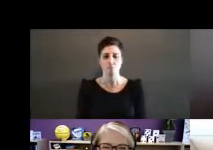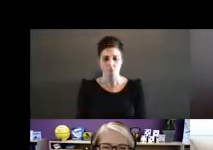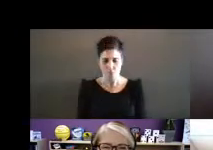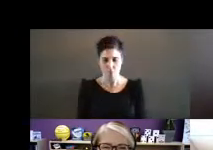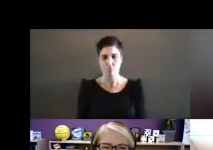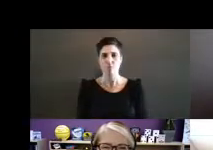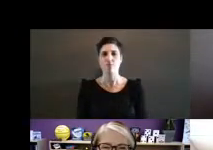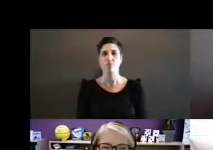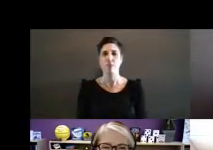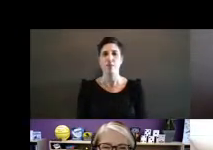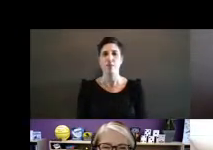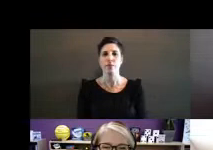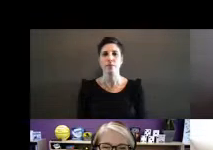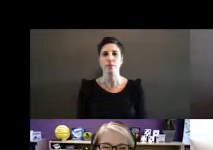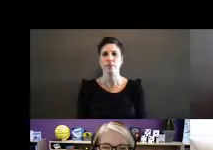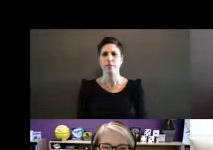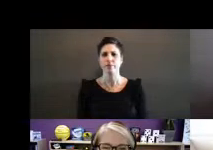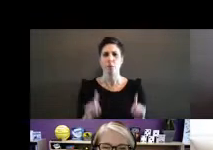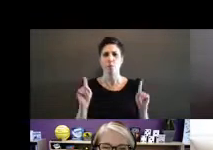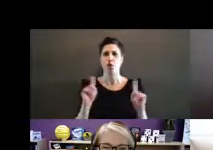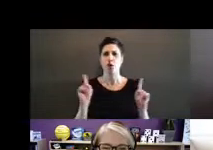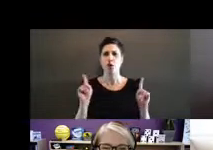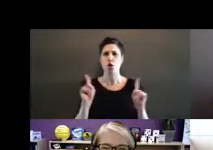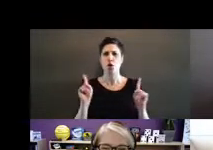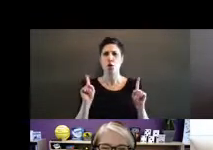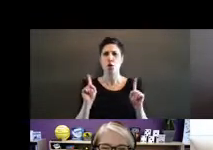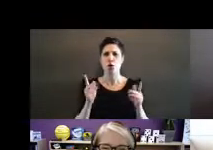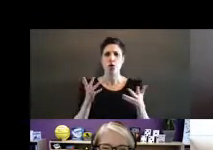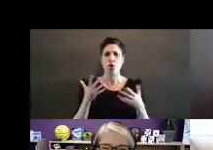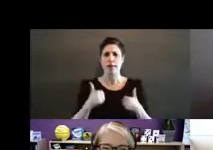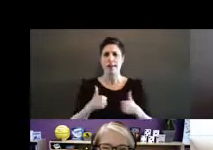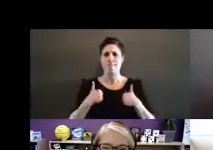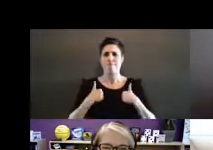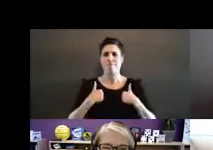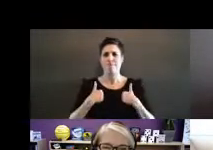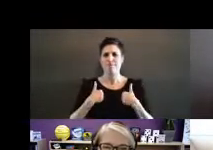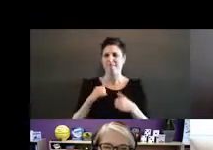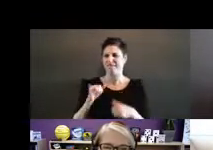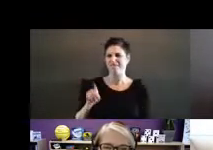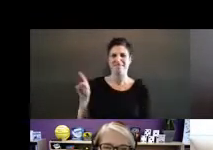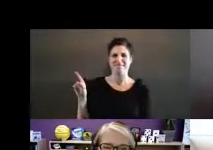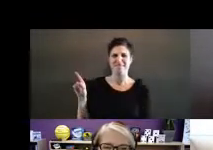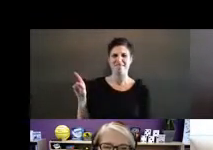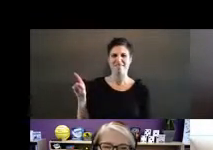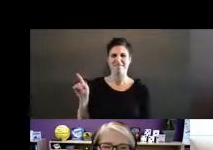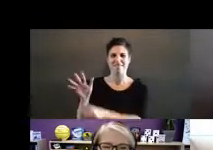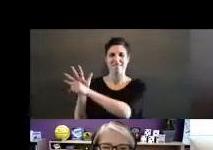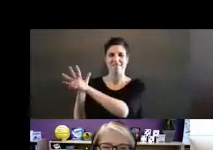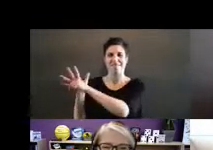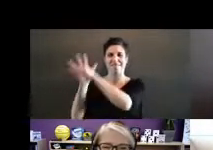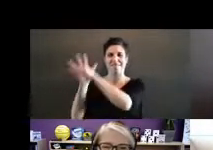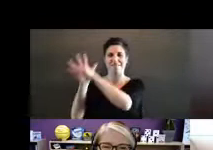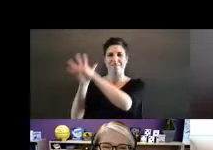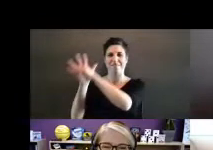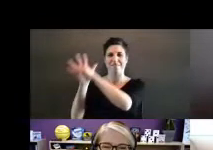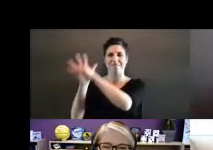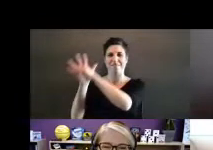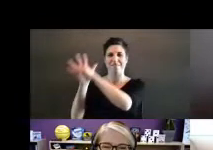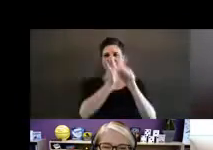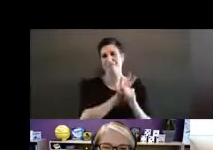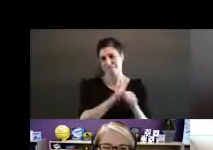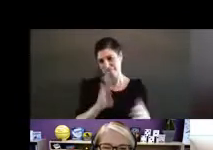And here's a little map to let us know where everybody is, dotted around Ontario.